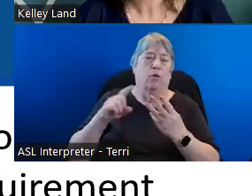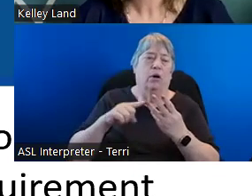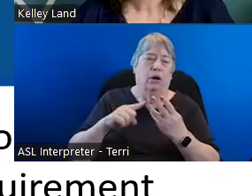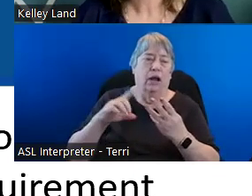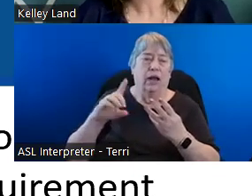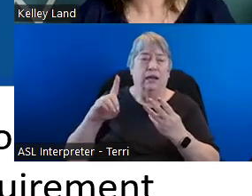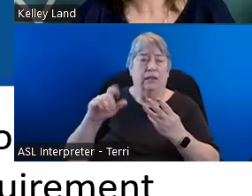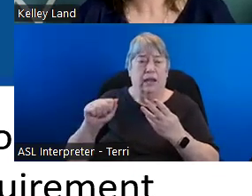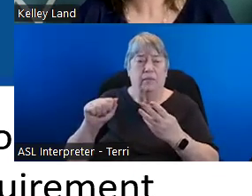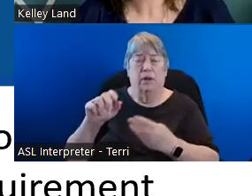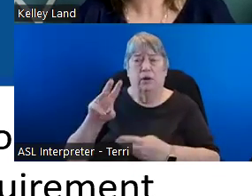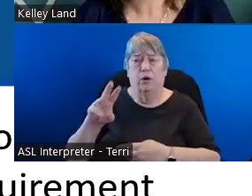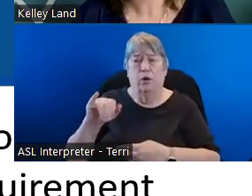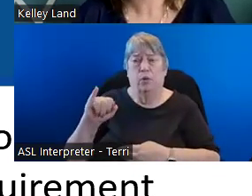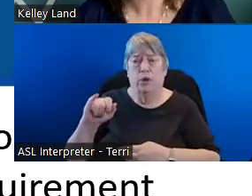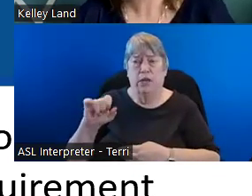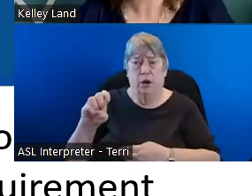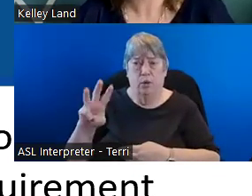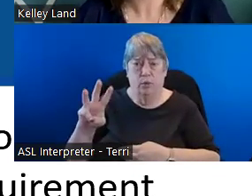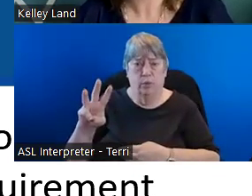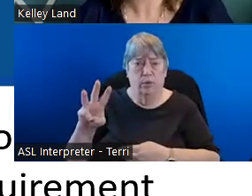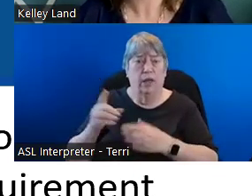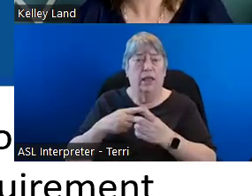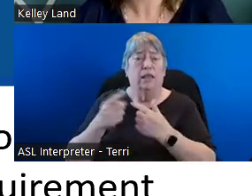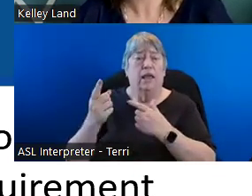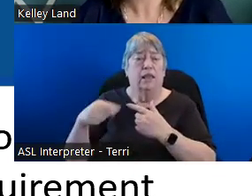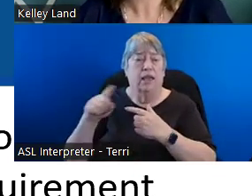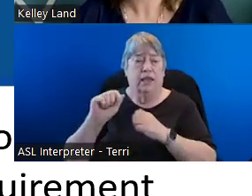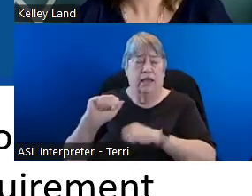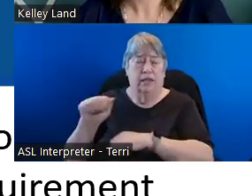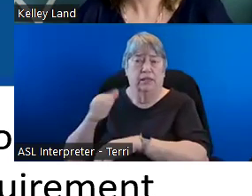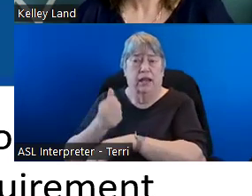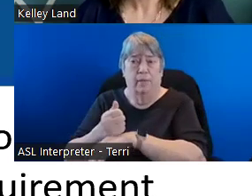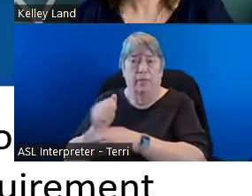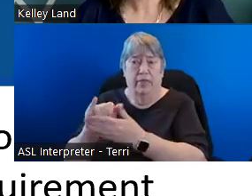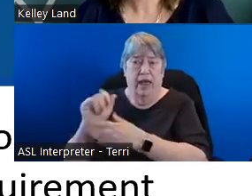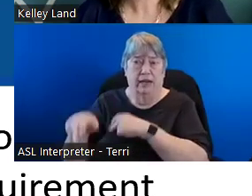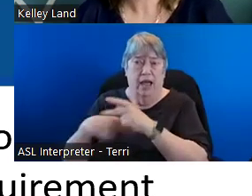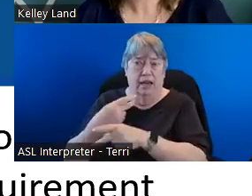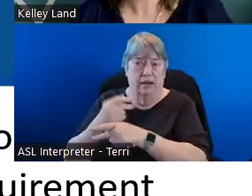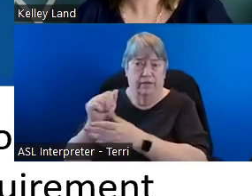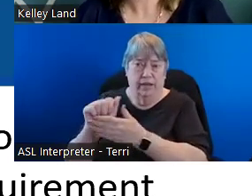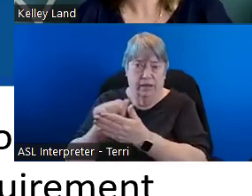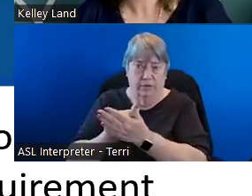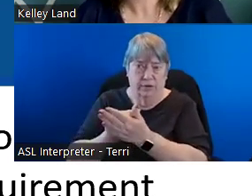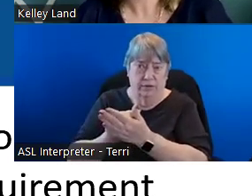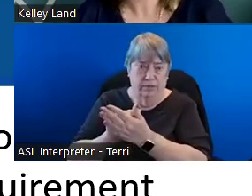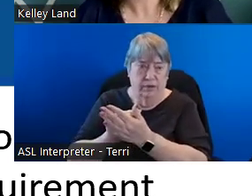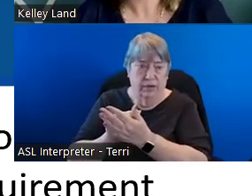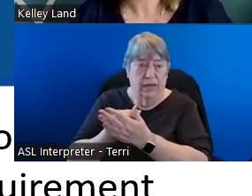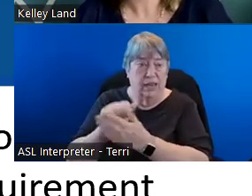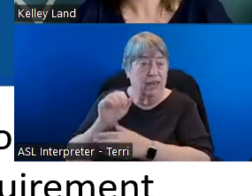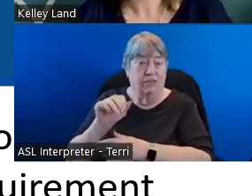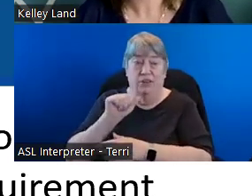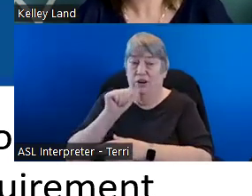benefit, they're automatically eligible to set up their ABLE account. If an individual is not a recipient